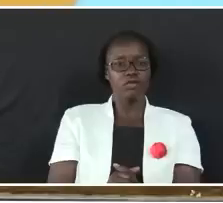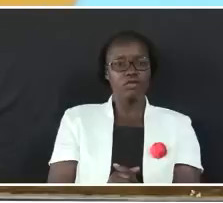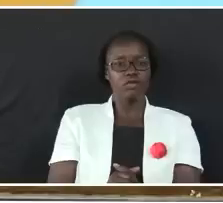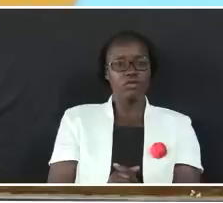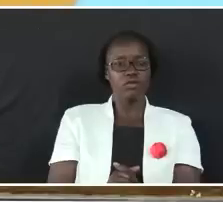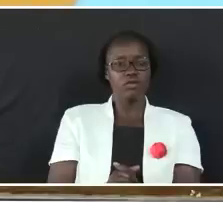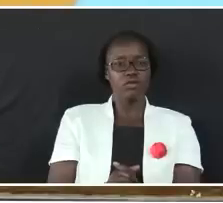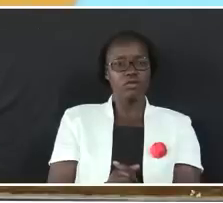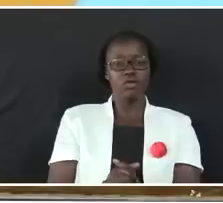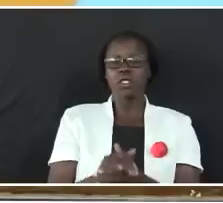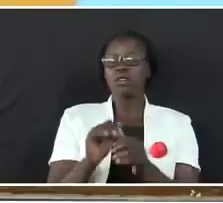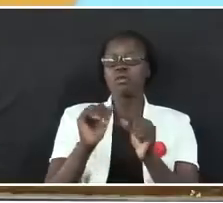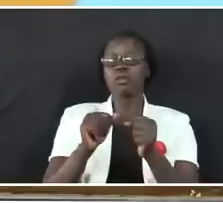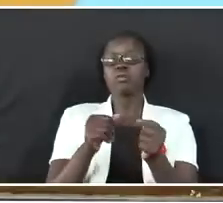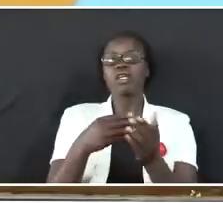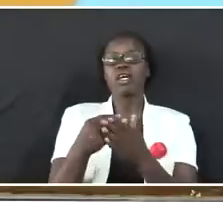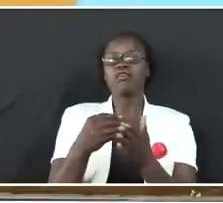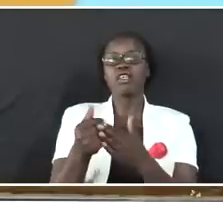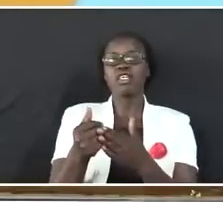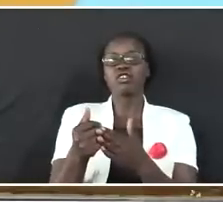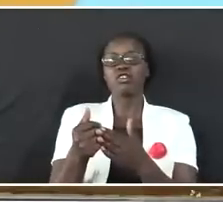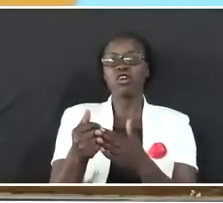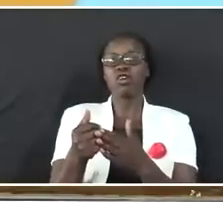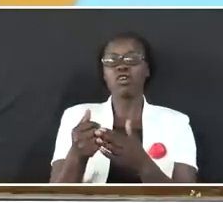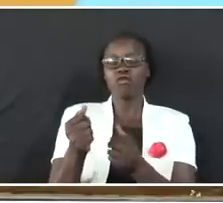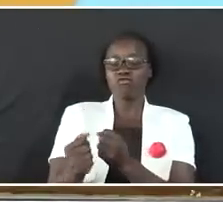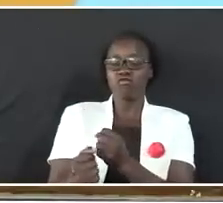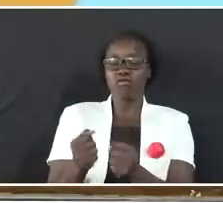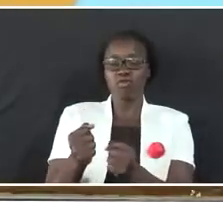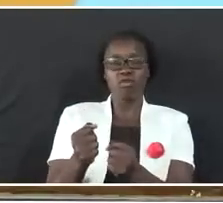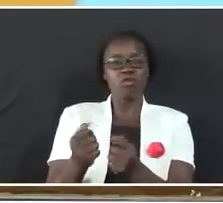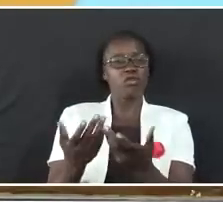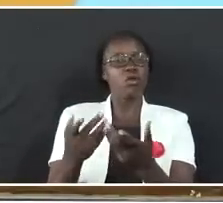It could be a financial knot you have to tie.